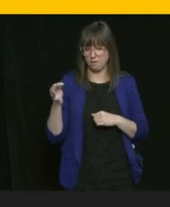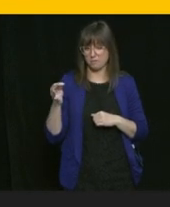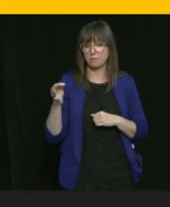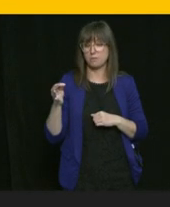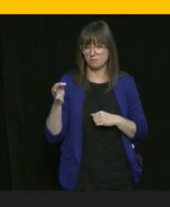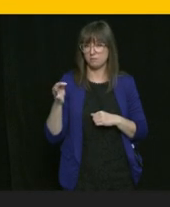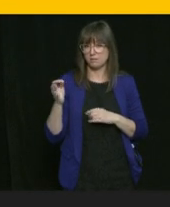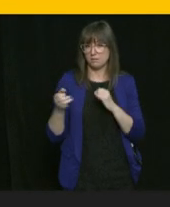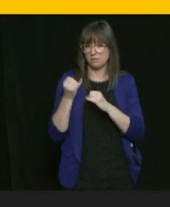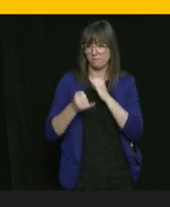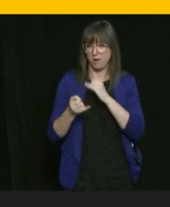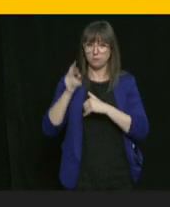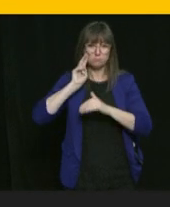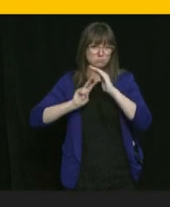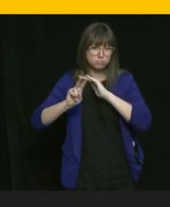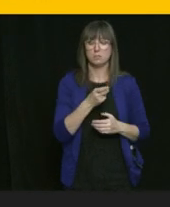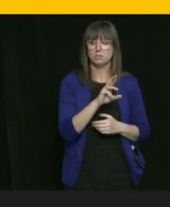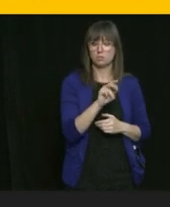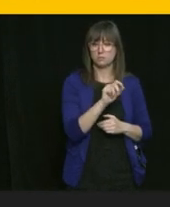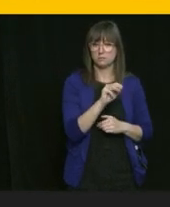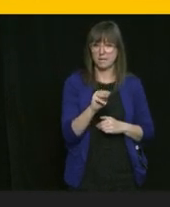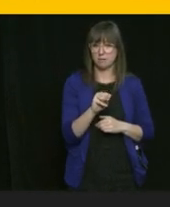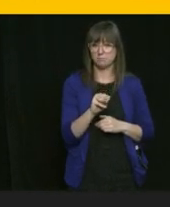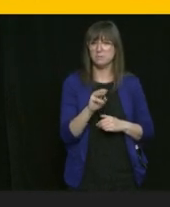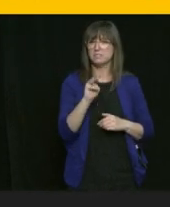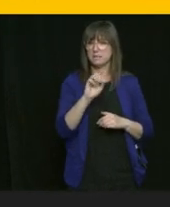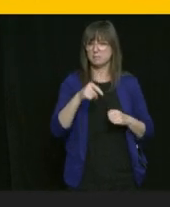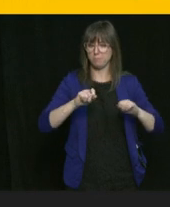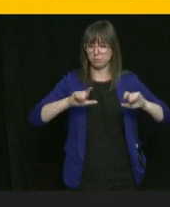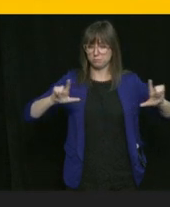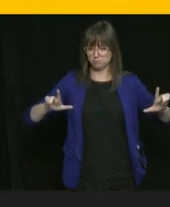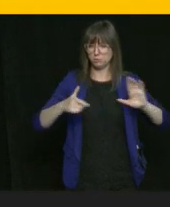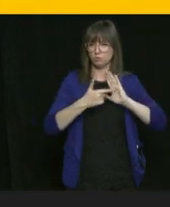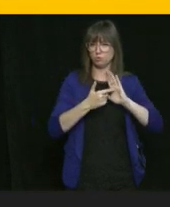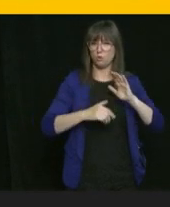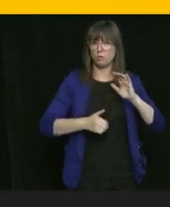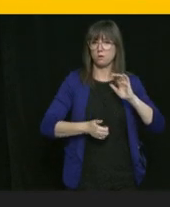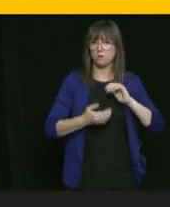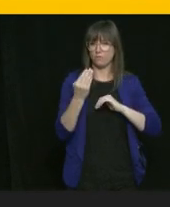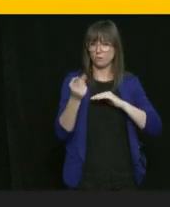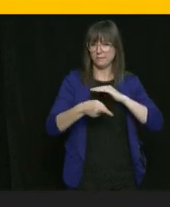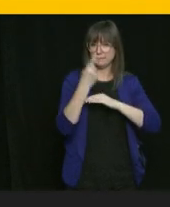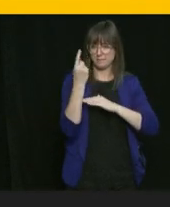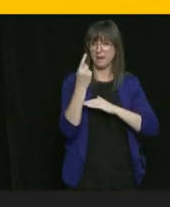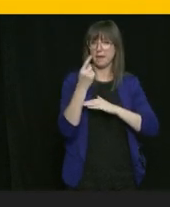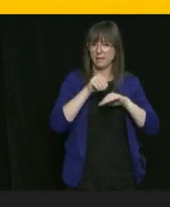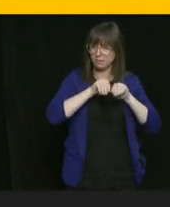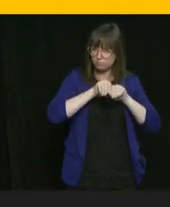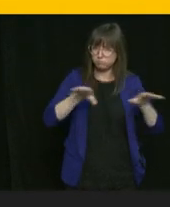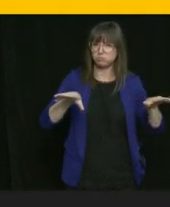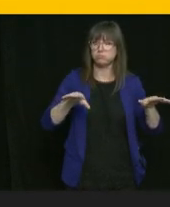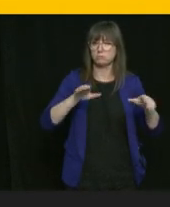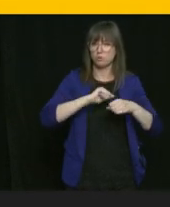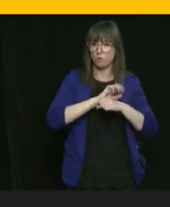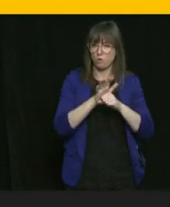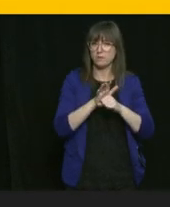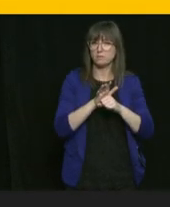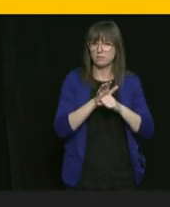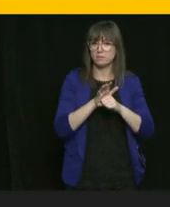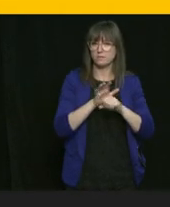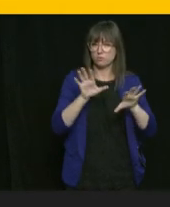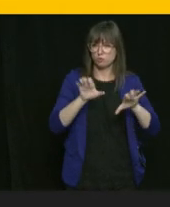the last modelling update, 19 regions with the highest 14-day incidence rates of COVID-19 in the deeper shades